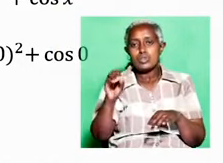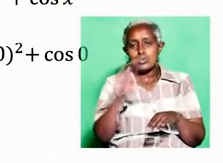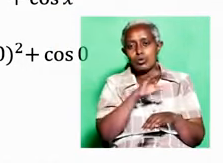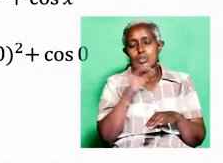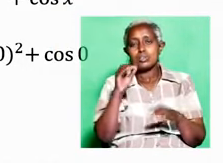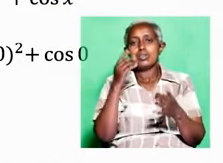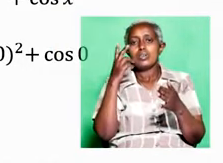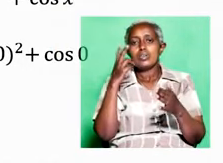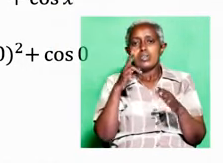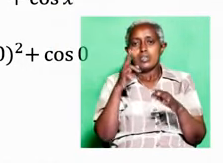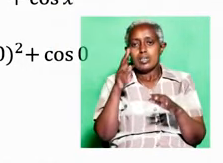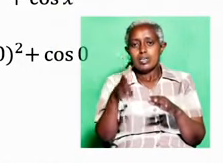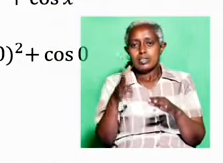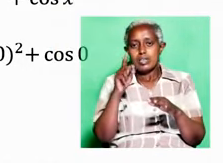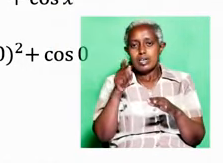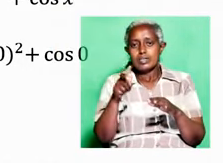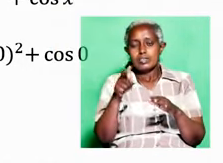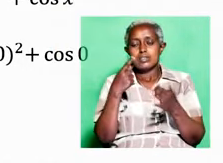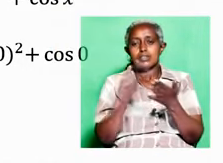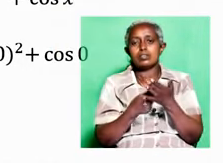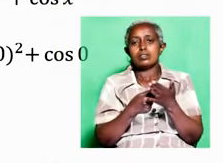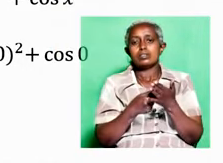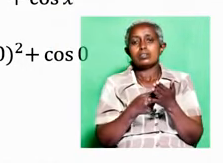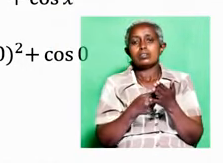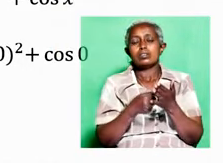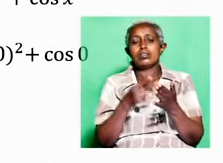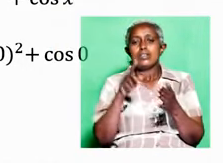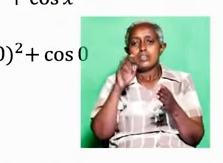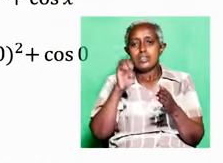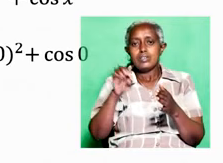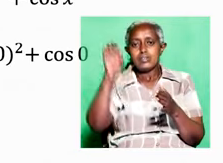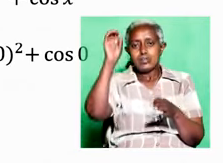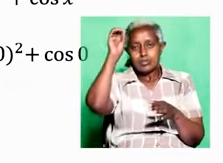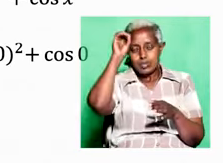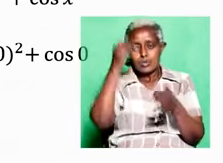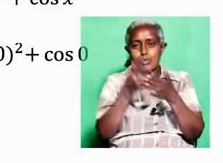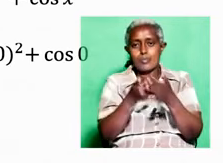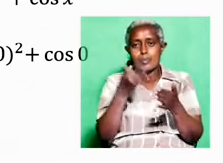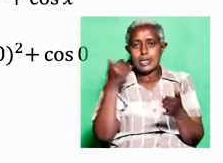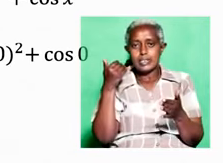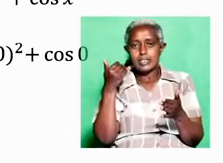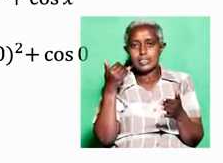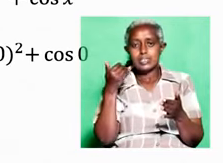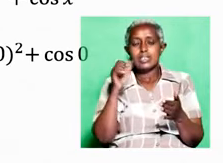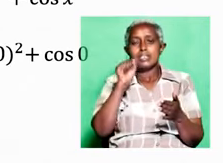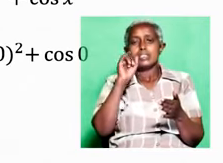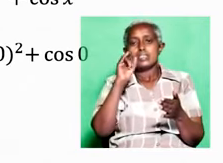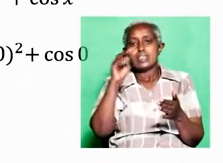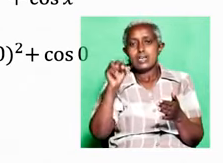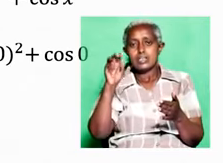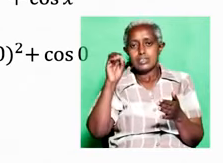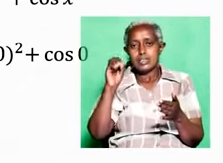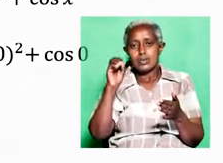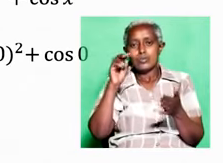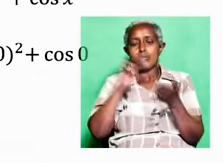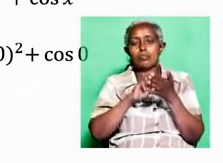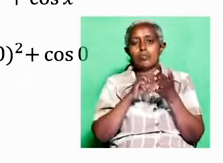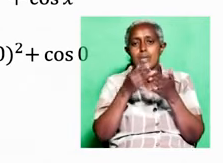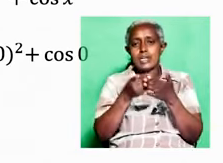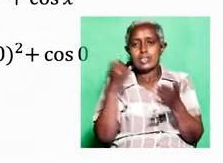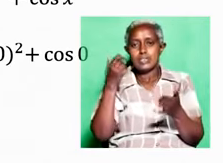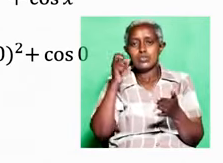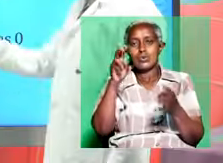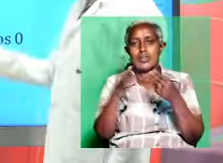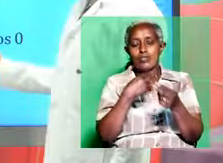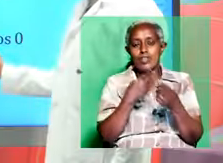in place of x. So you have here it is e raised to 0 minus sine 0 minus